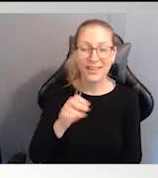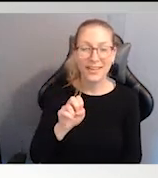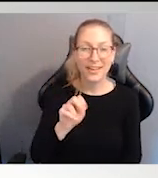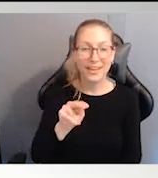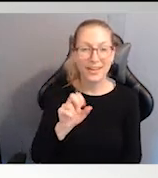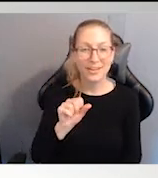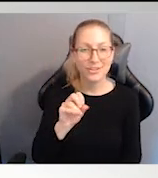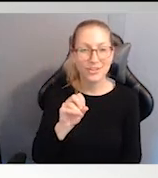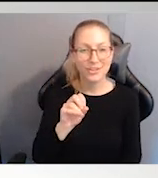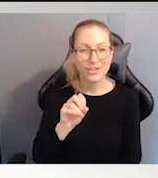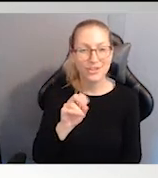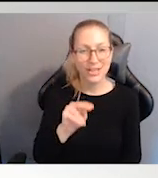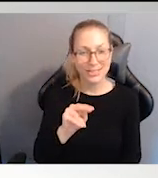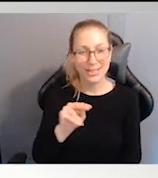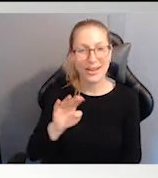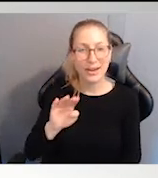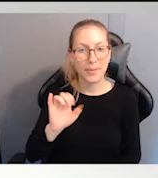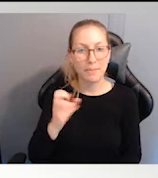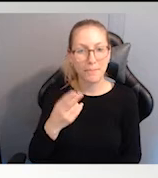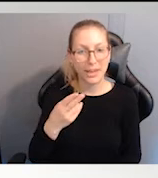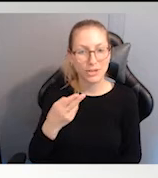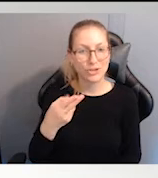School for Disability Awareness Day.